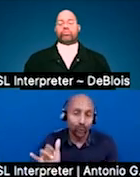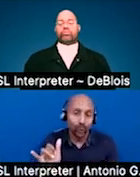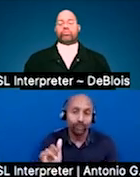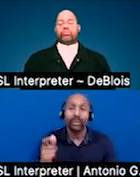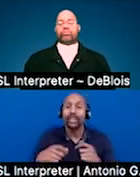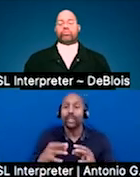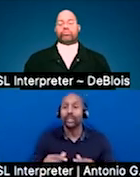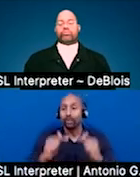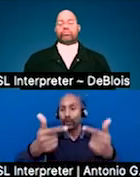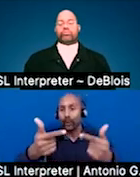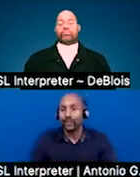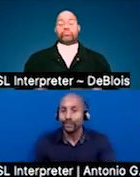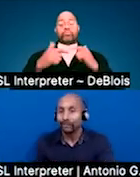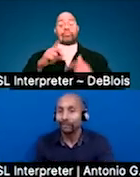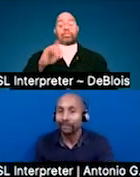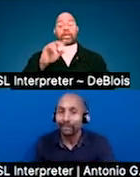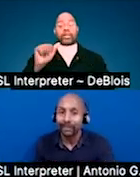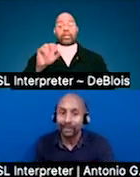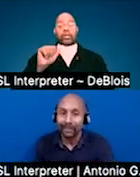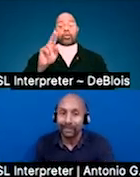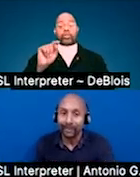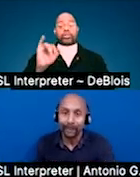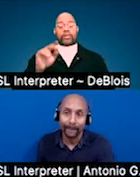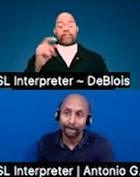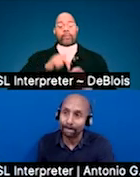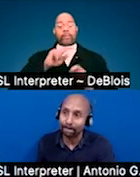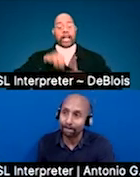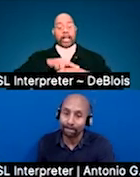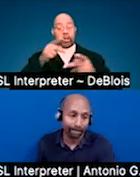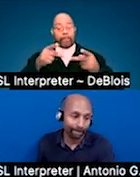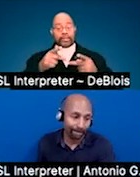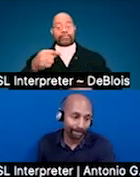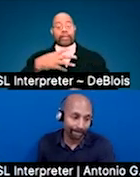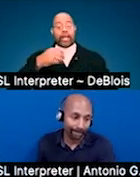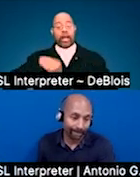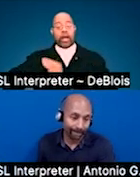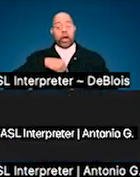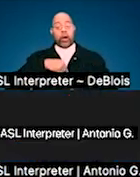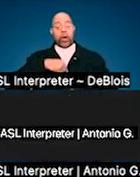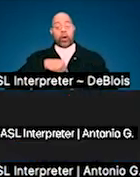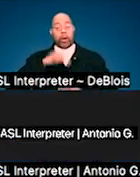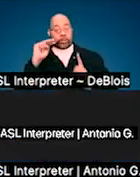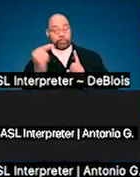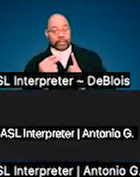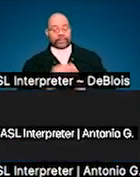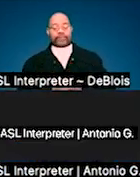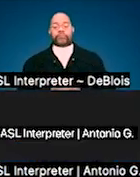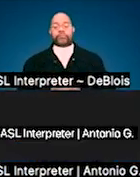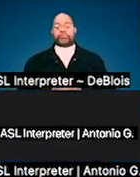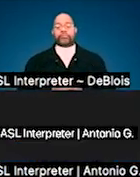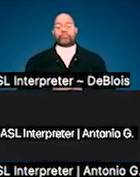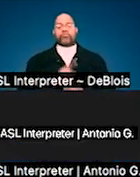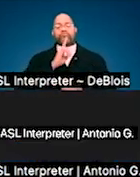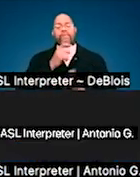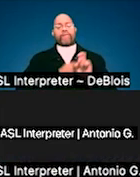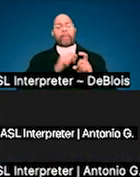Hi, this is Diana Autain from National Place, and our perspective is really